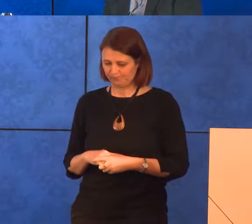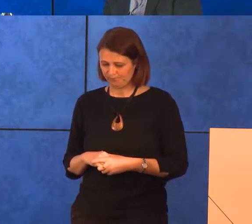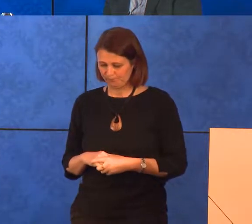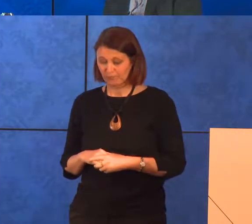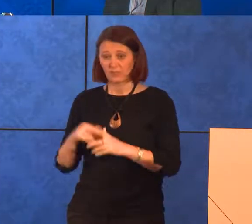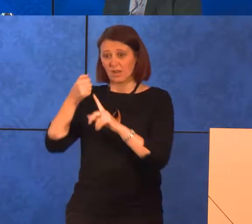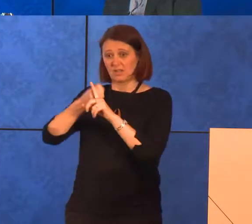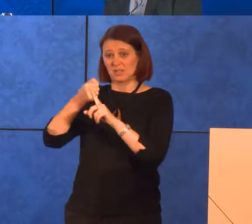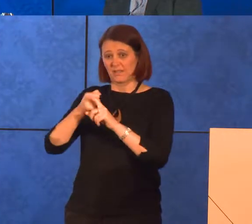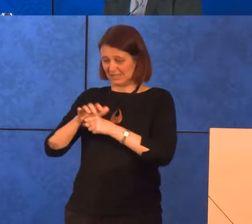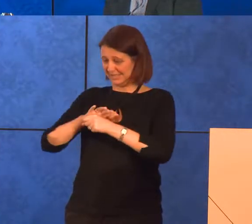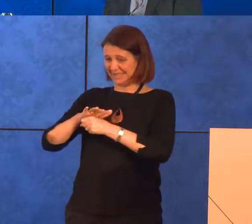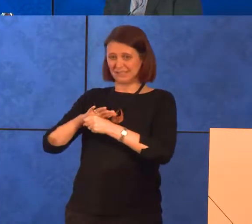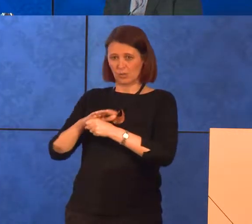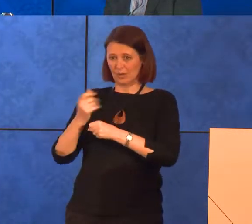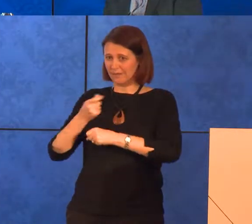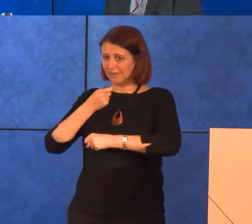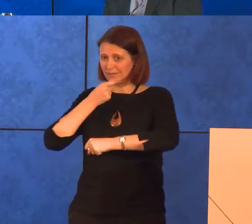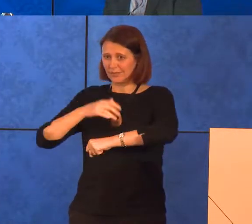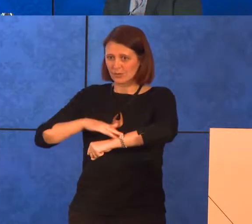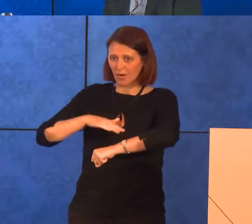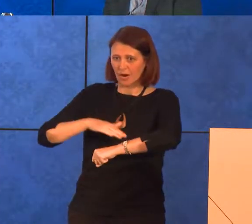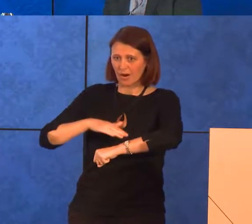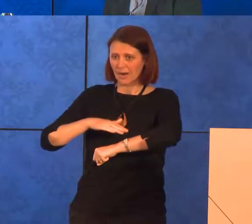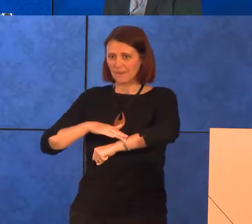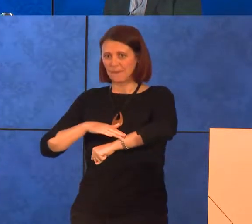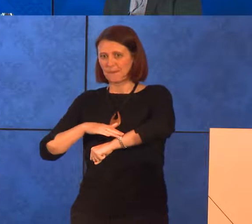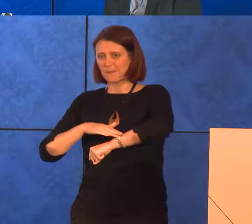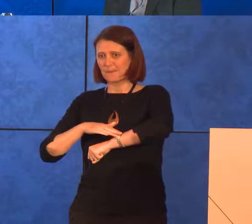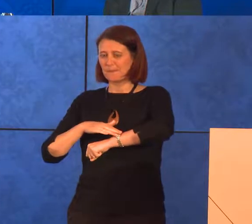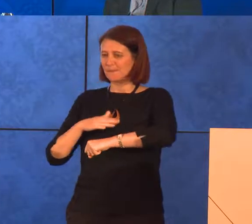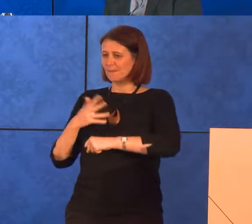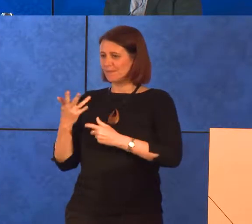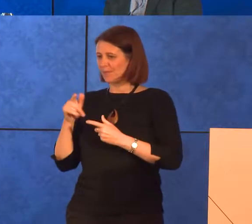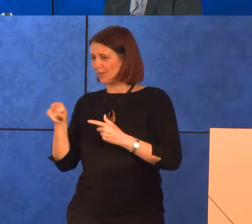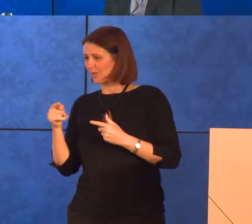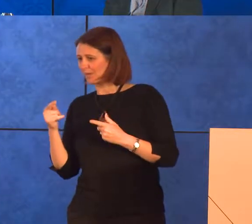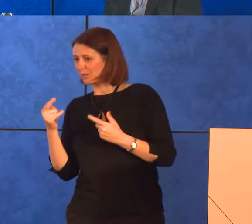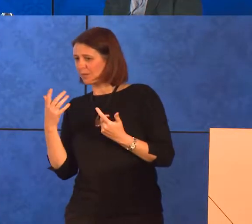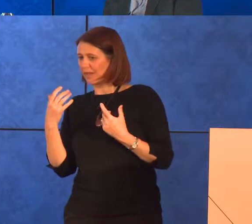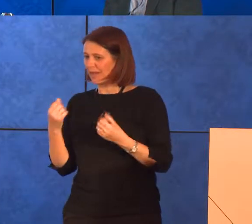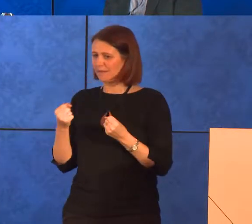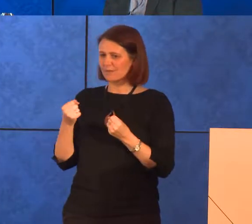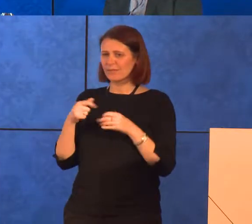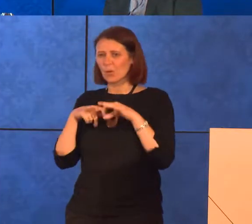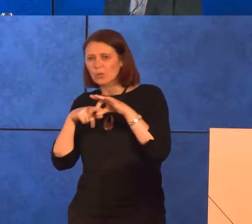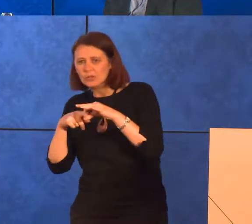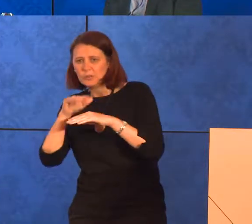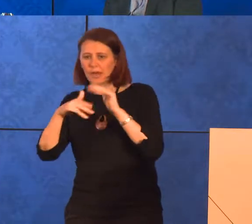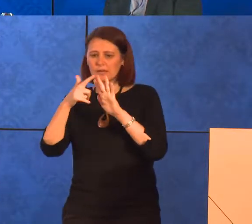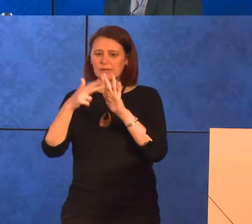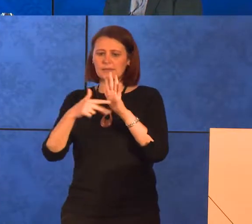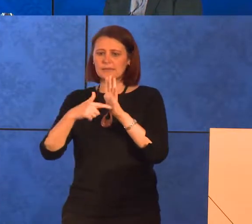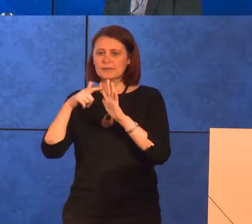as an advocacy sector, we have so little time and we're so underfunded at the moment, and yet there are these kind of big questions about the integrity of the